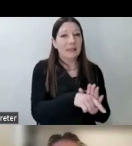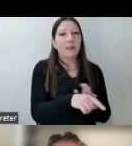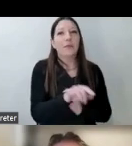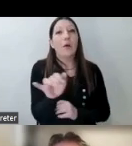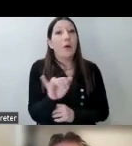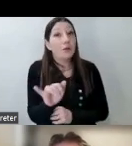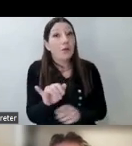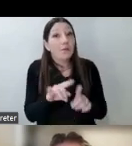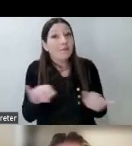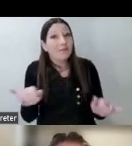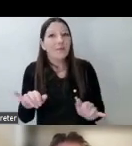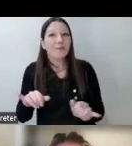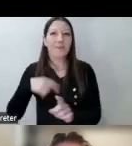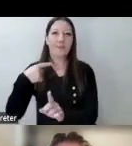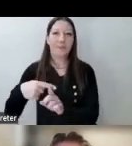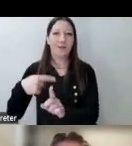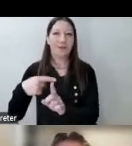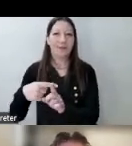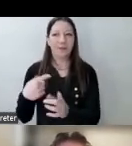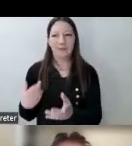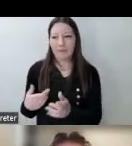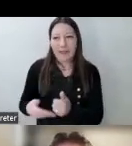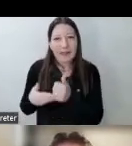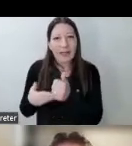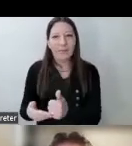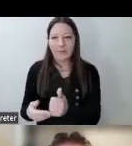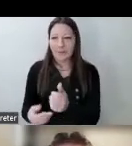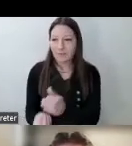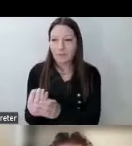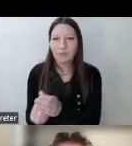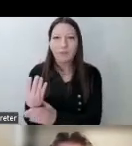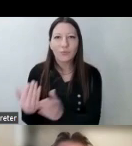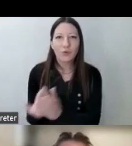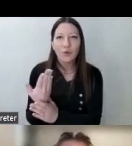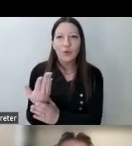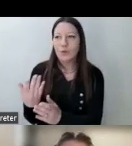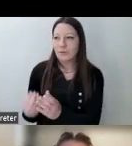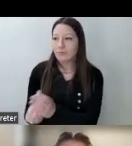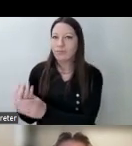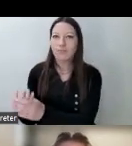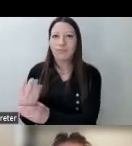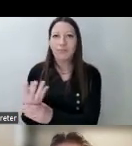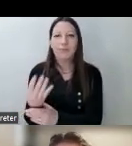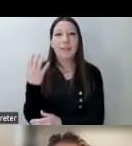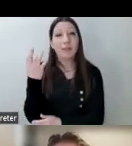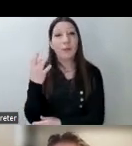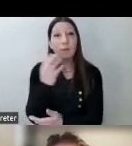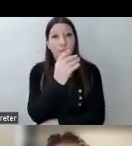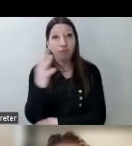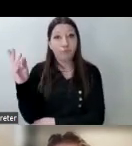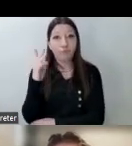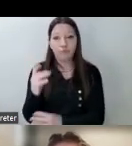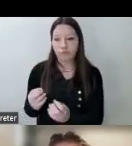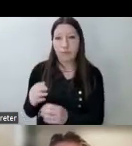to nourish the earth through the process of burning the brush on the forest floor. I'm also thinking of the intentional burning of